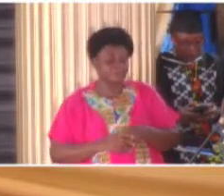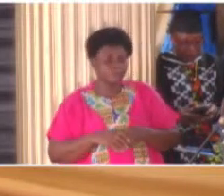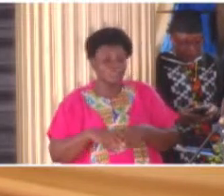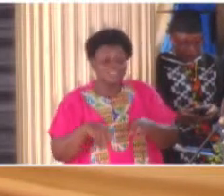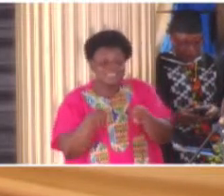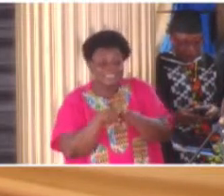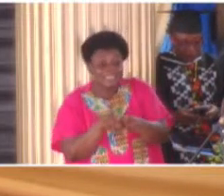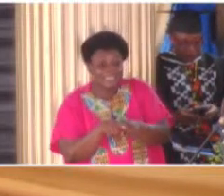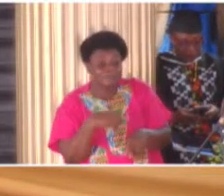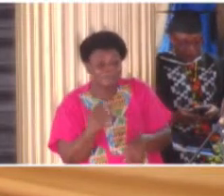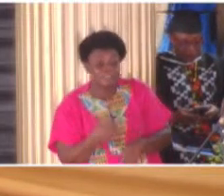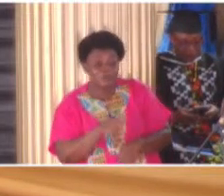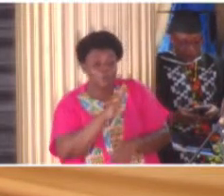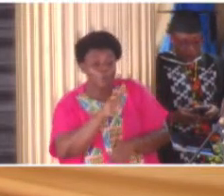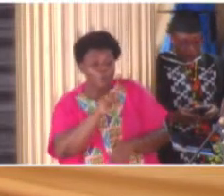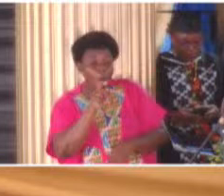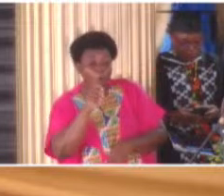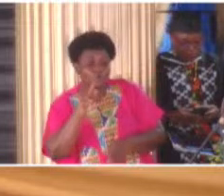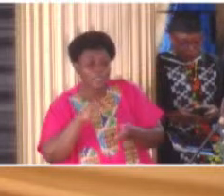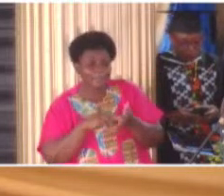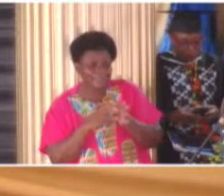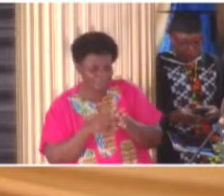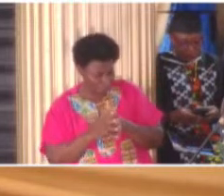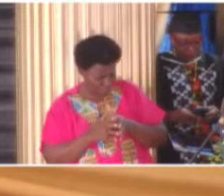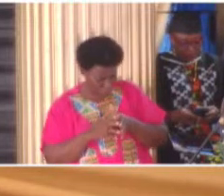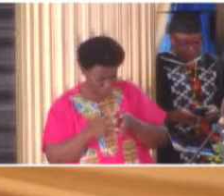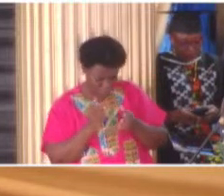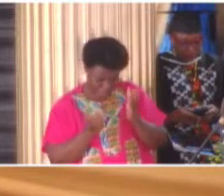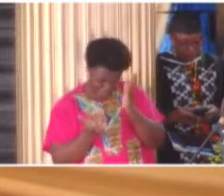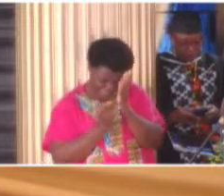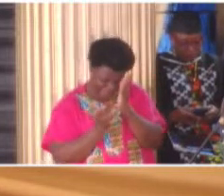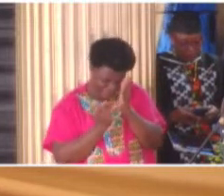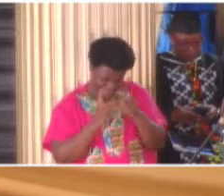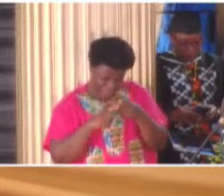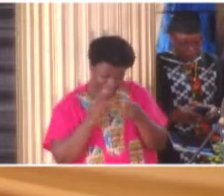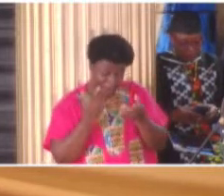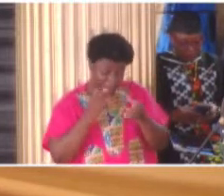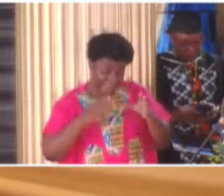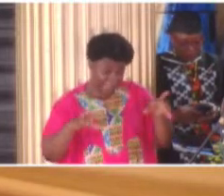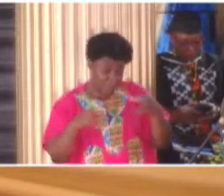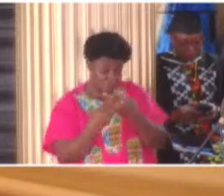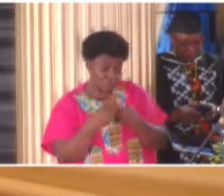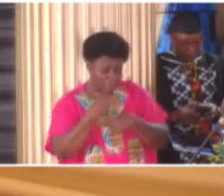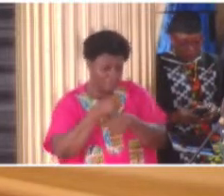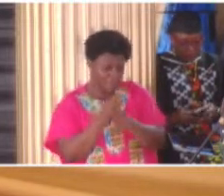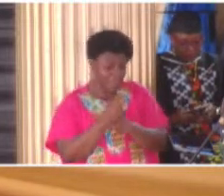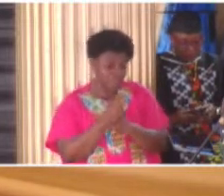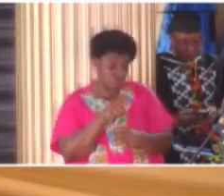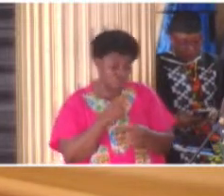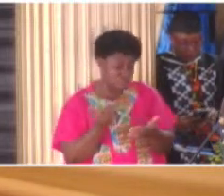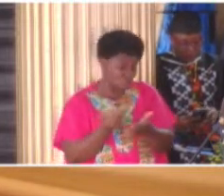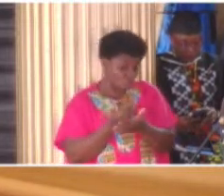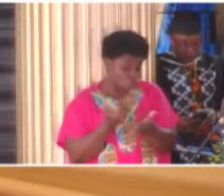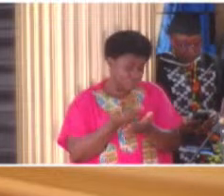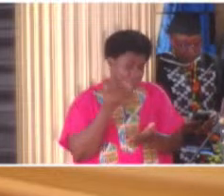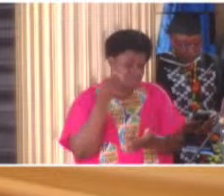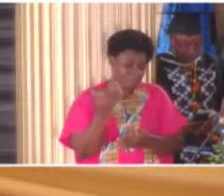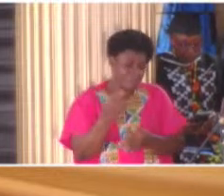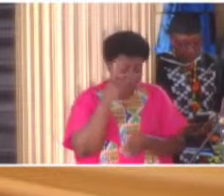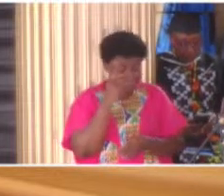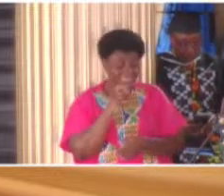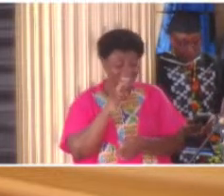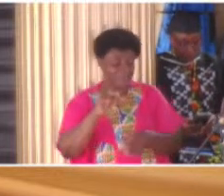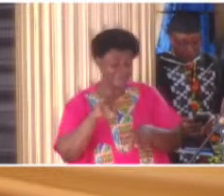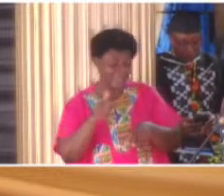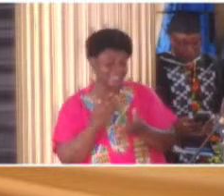been inaugurated at the Regional Institute for Population Studies, RIPS. The new facility is fitted with state-of-the-art equipment, which